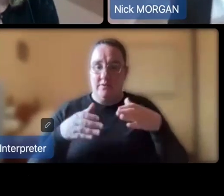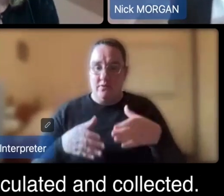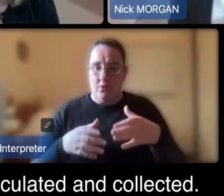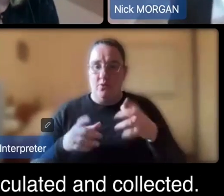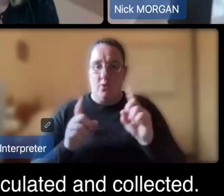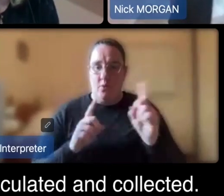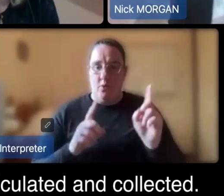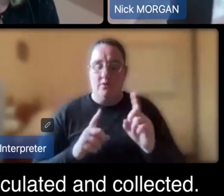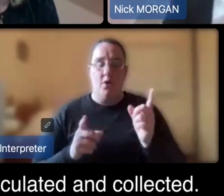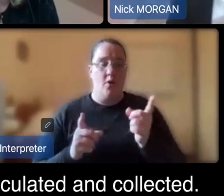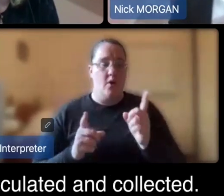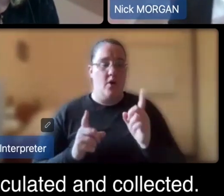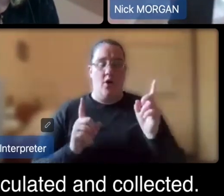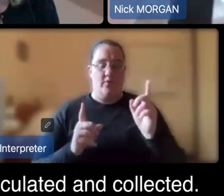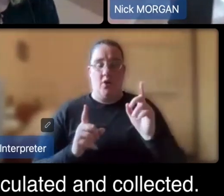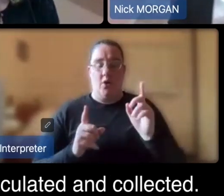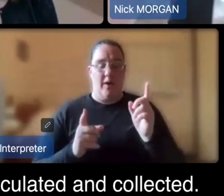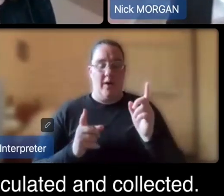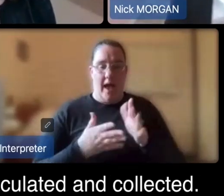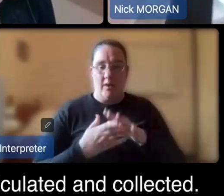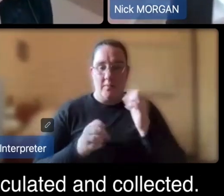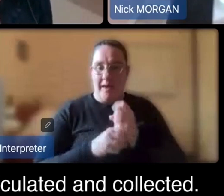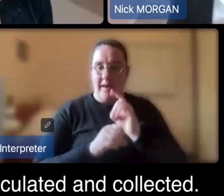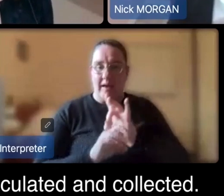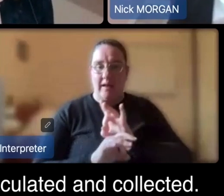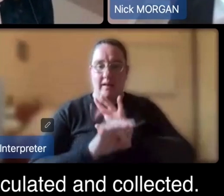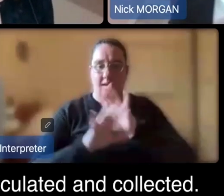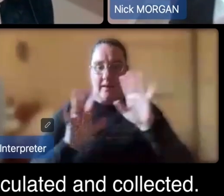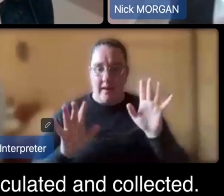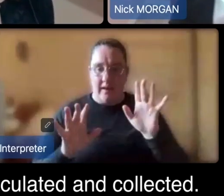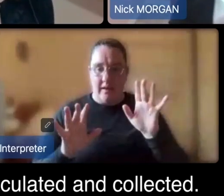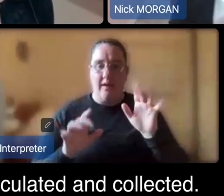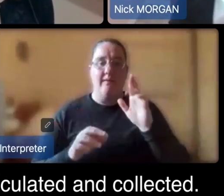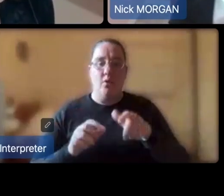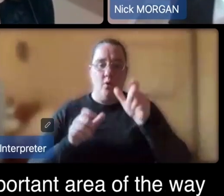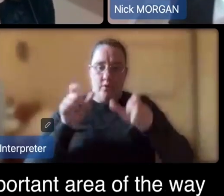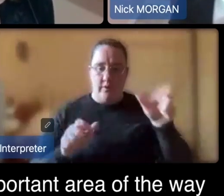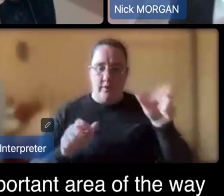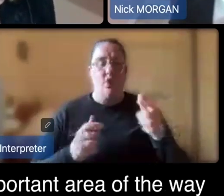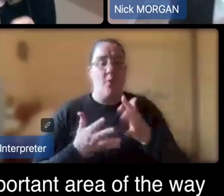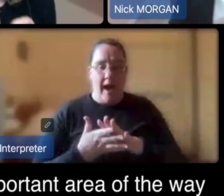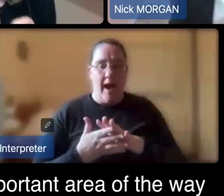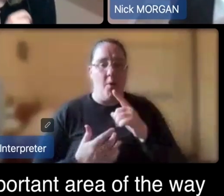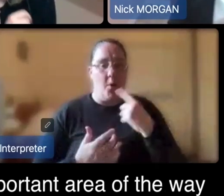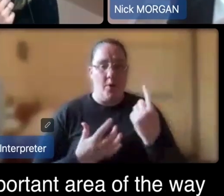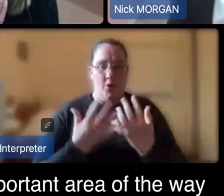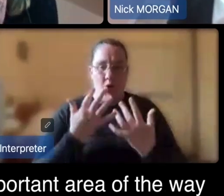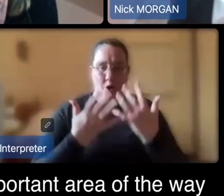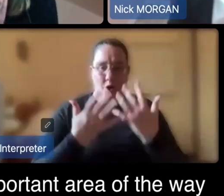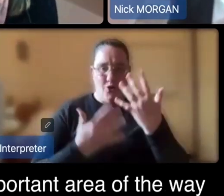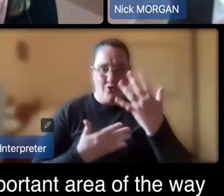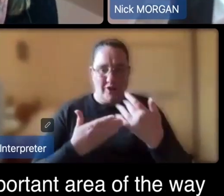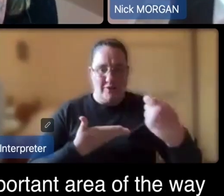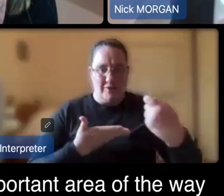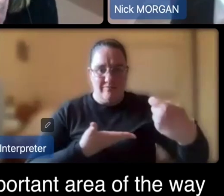consumers for any contributions to be calculated and collected. So I think that's a really important